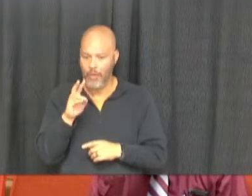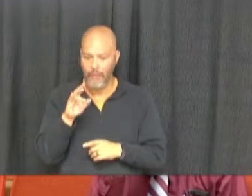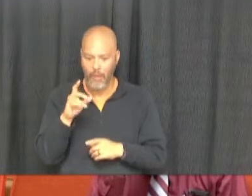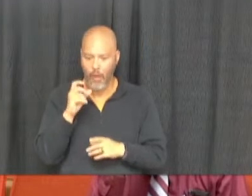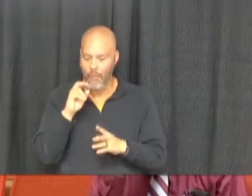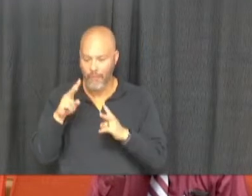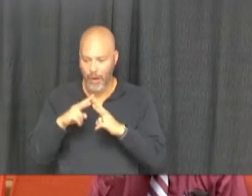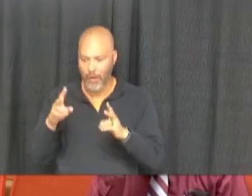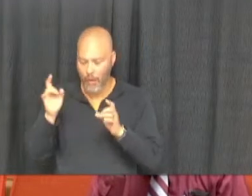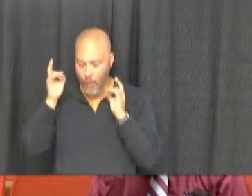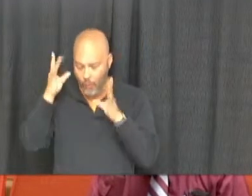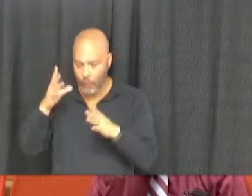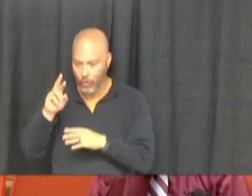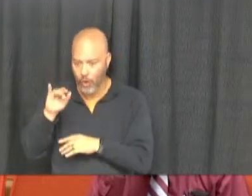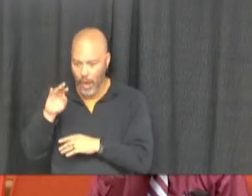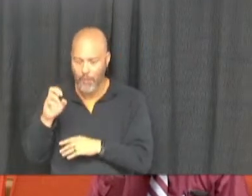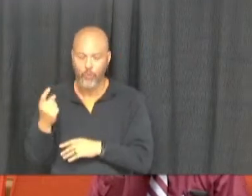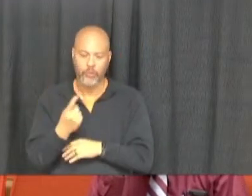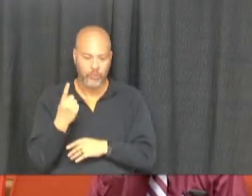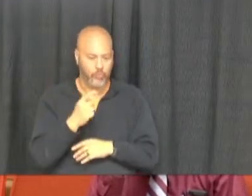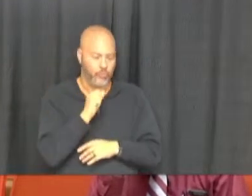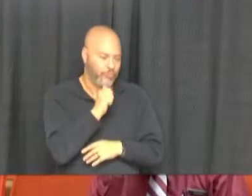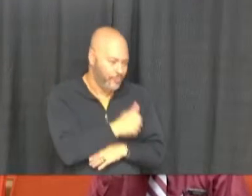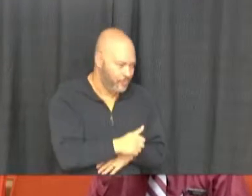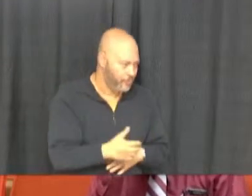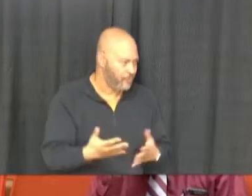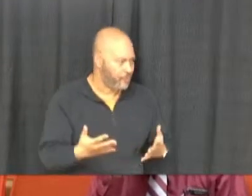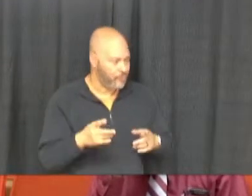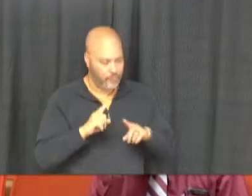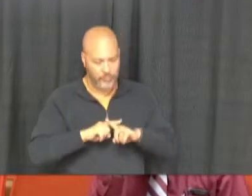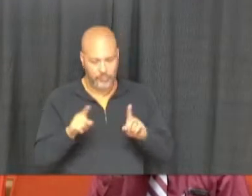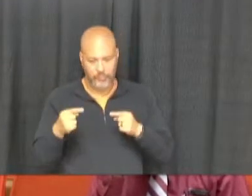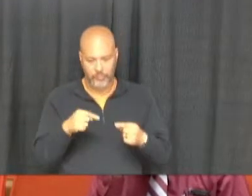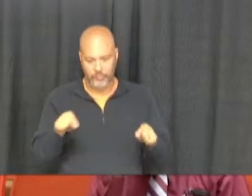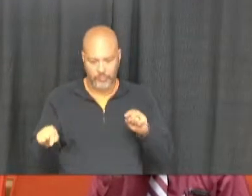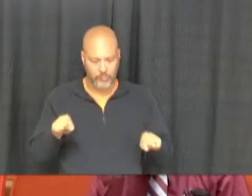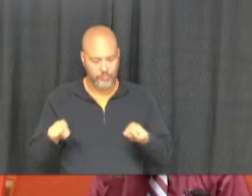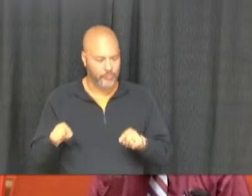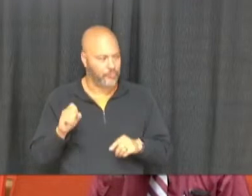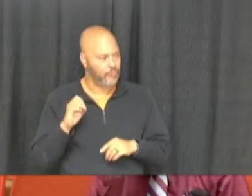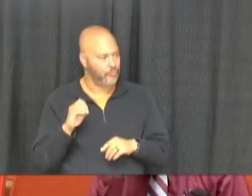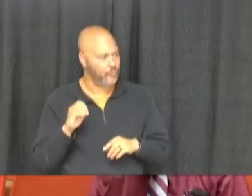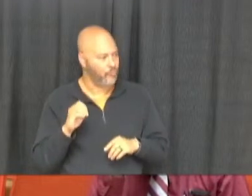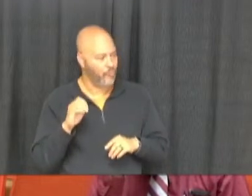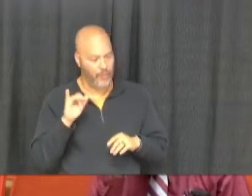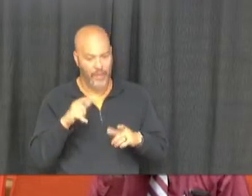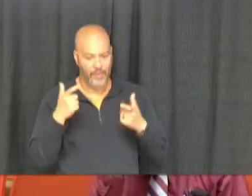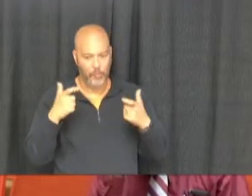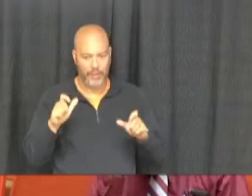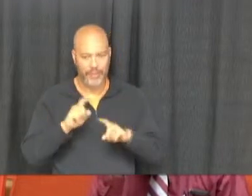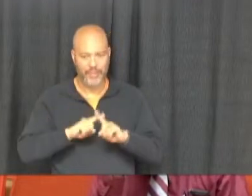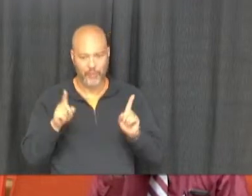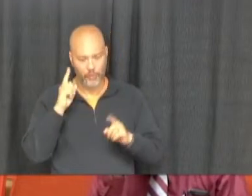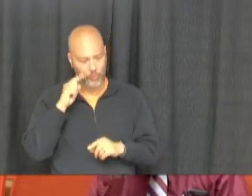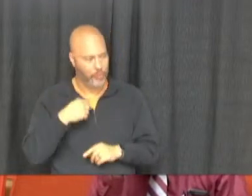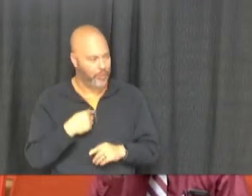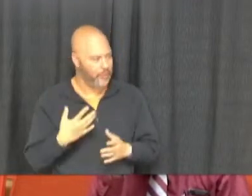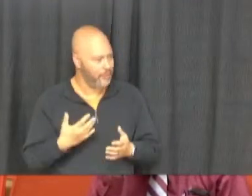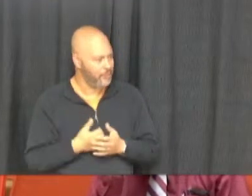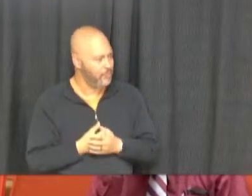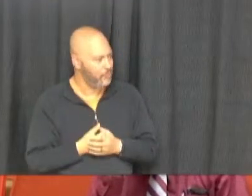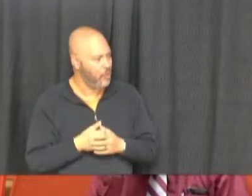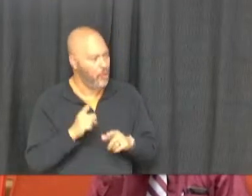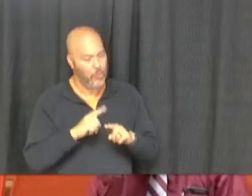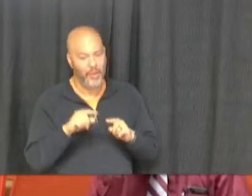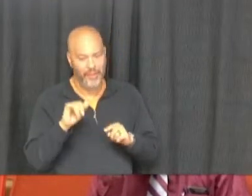very violent crime versus someone who's has not experienced that. So there's where the big difference is for me.